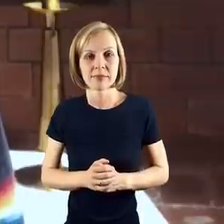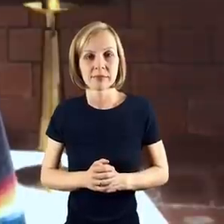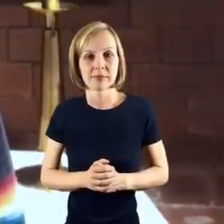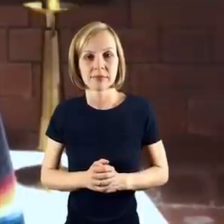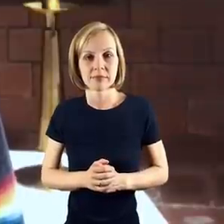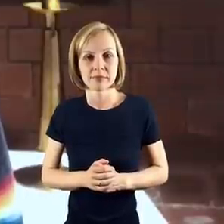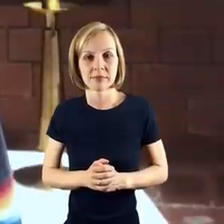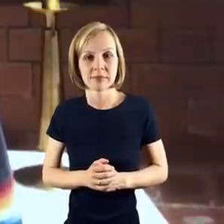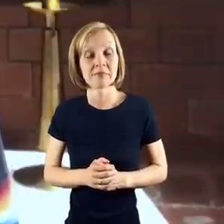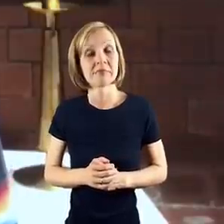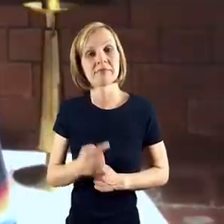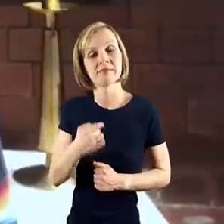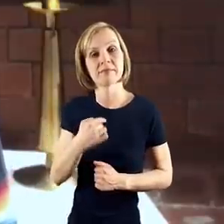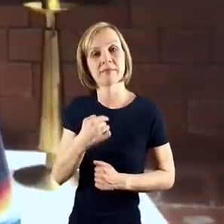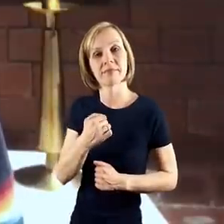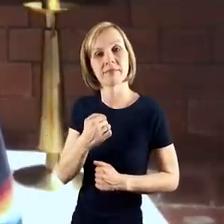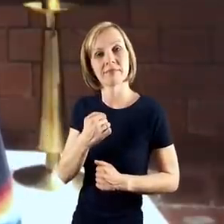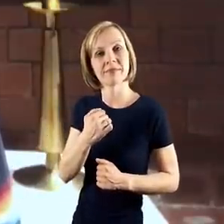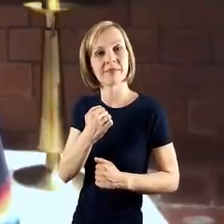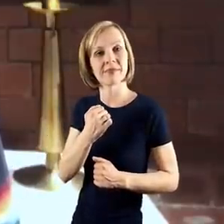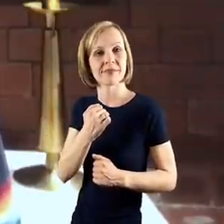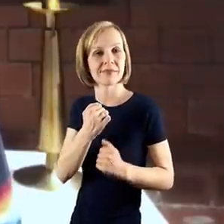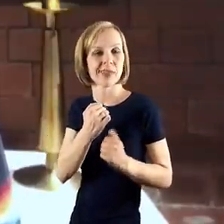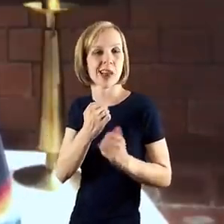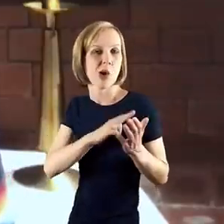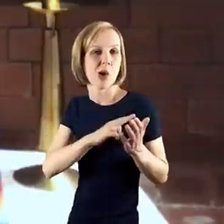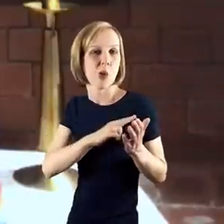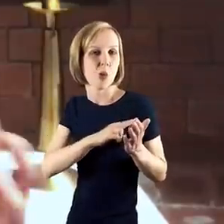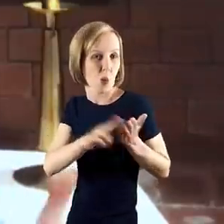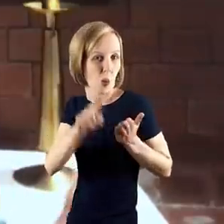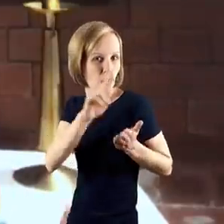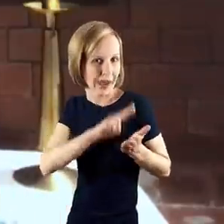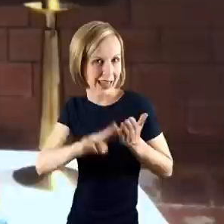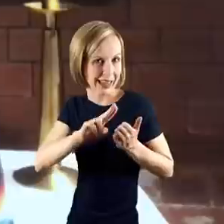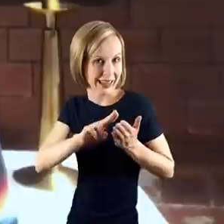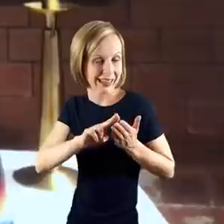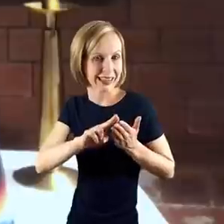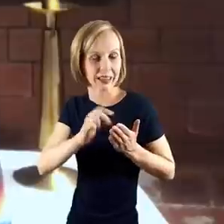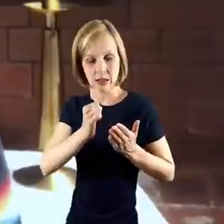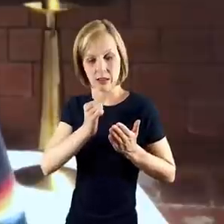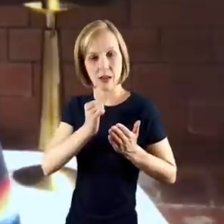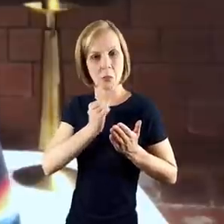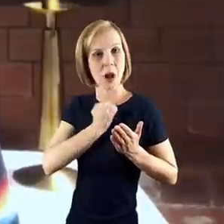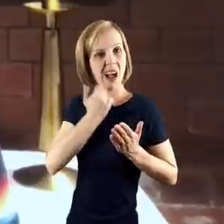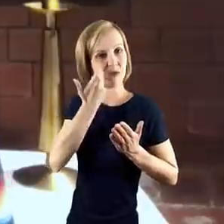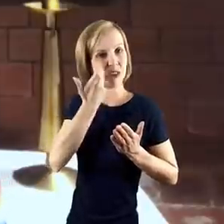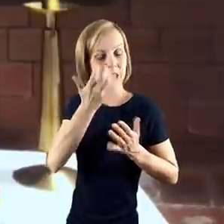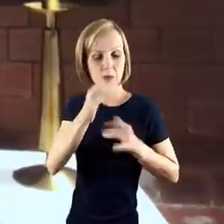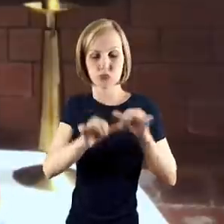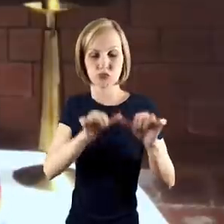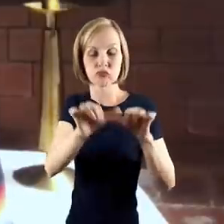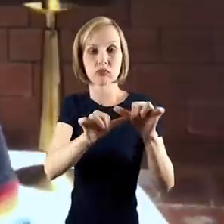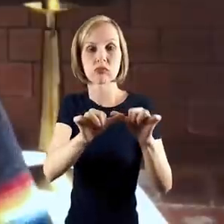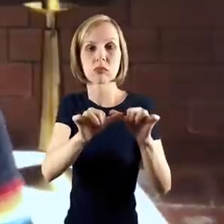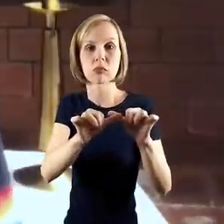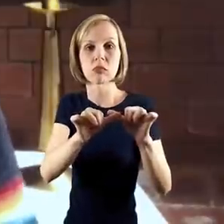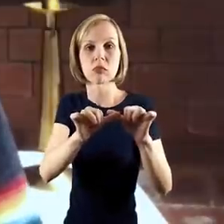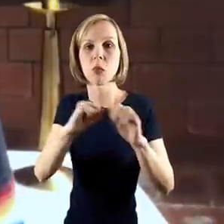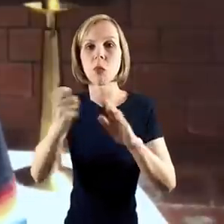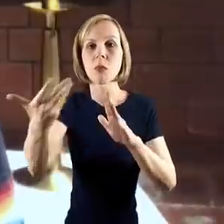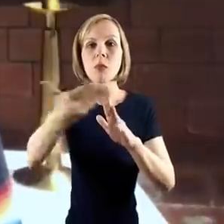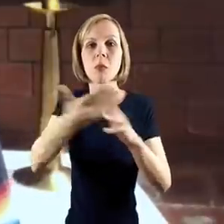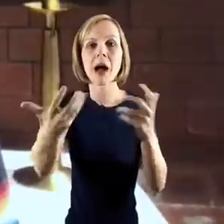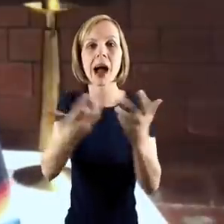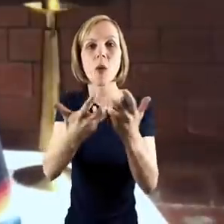Often, my daily schedule would be interrupted in normal times by a knock at the door from one of my friends from the